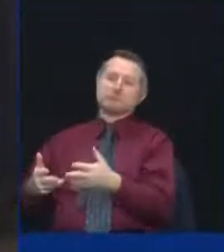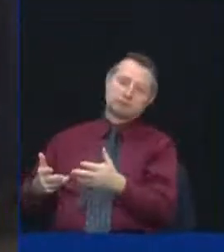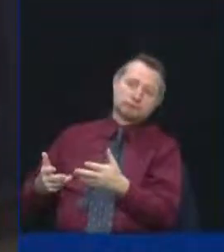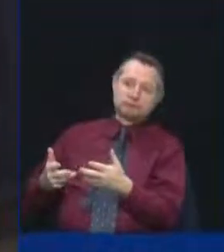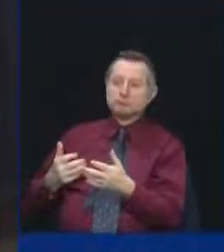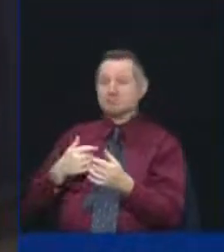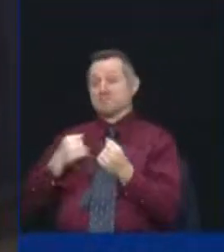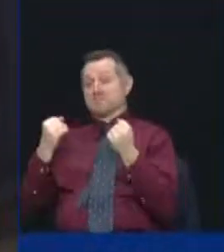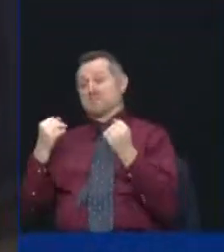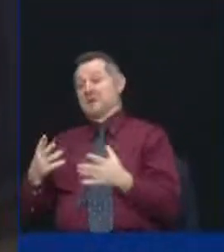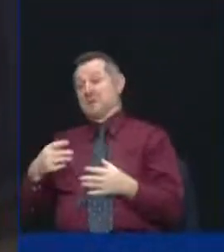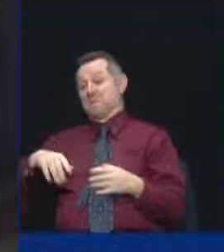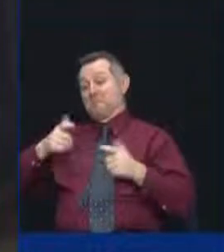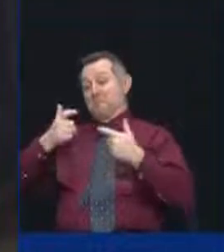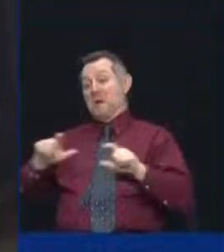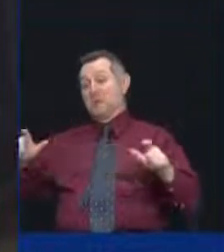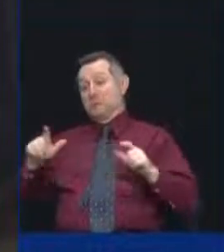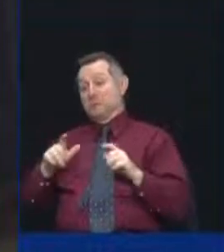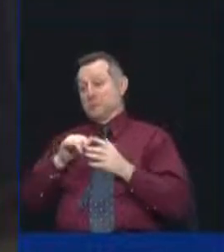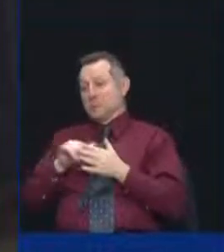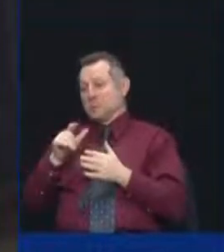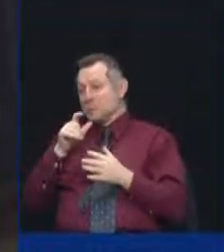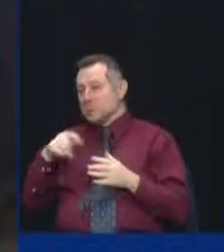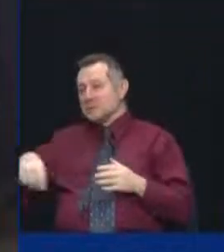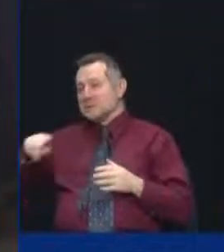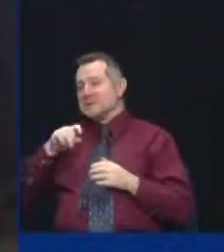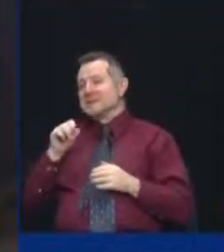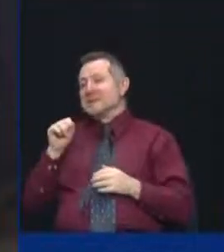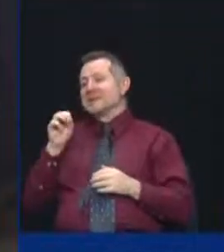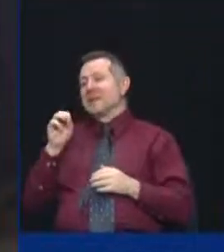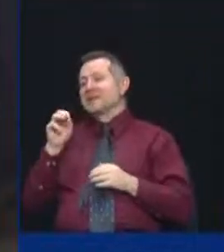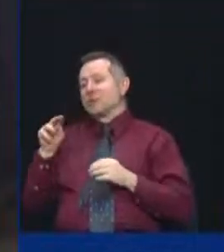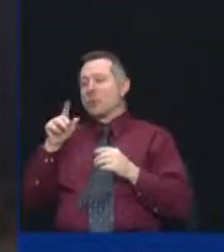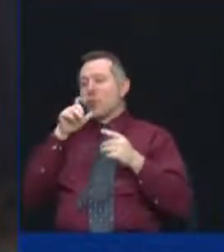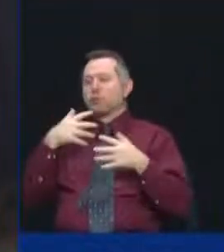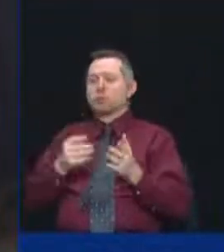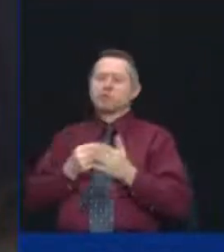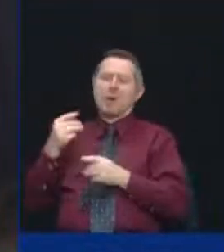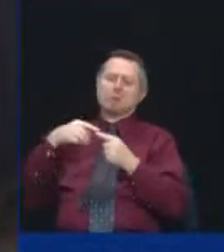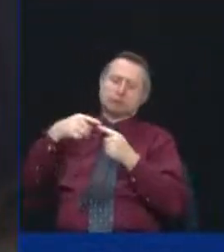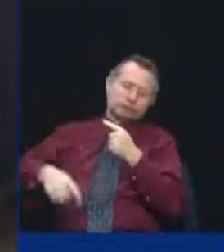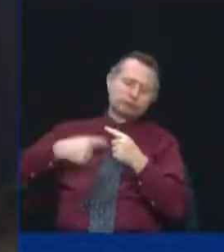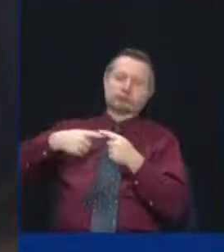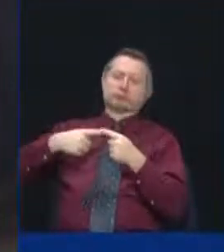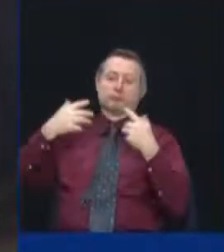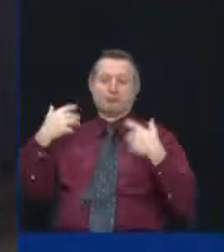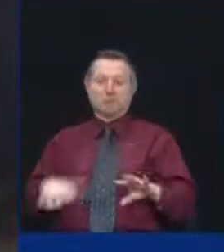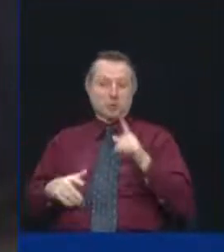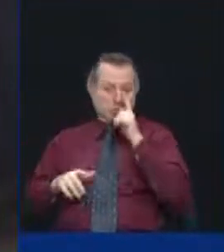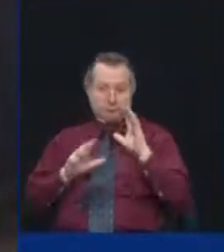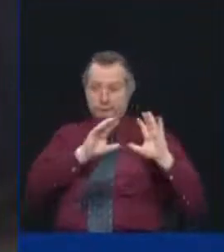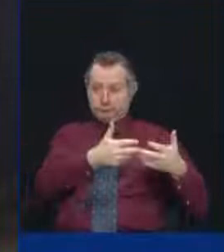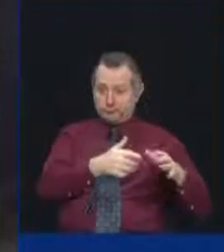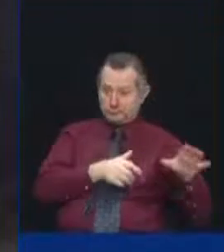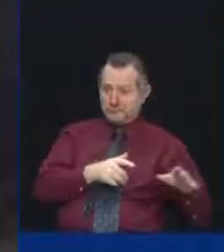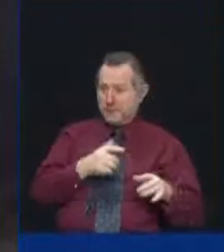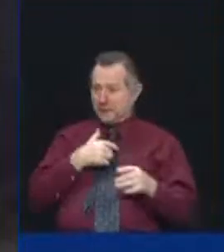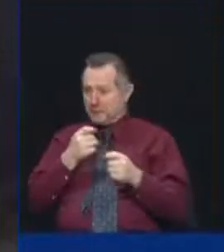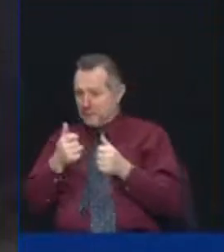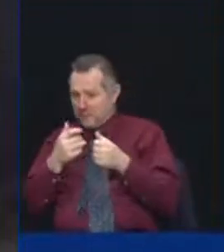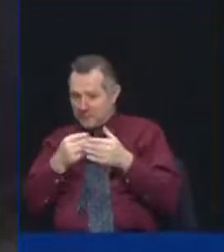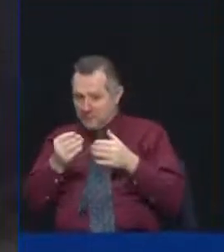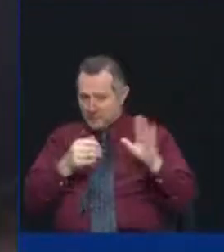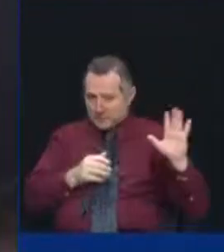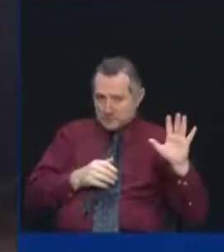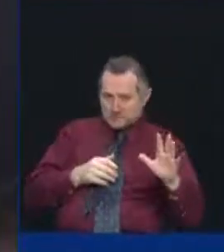ticket holders, partial ticket holders, small plans. So the remaining capacity that we have is very